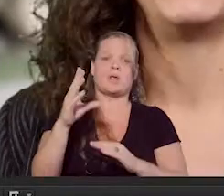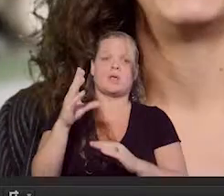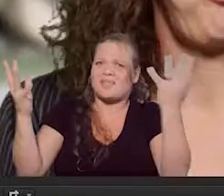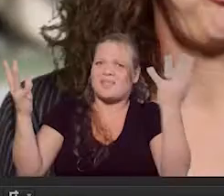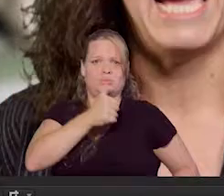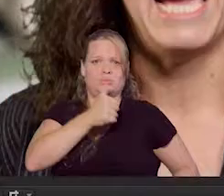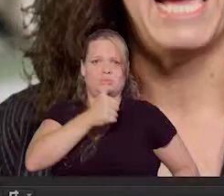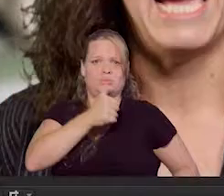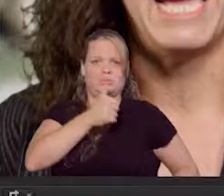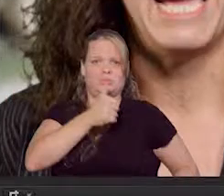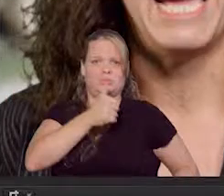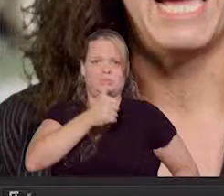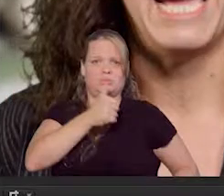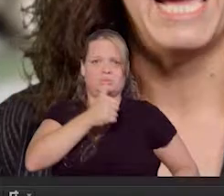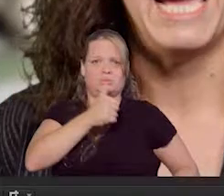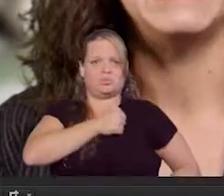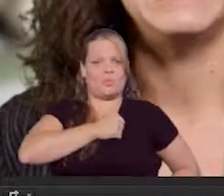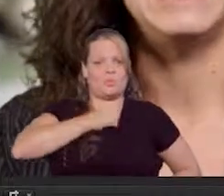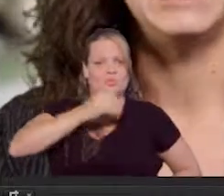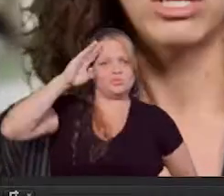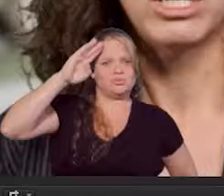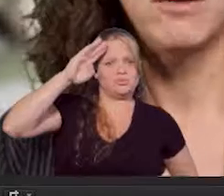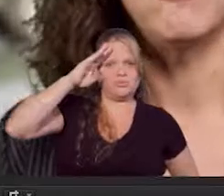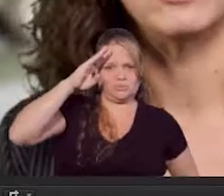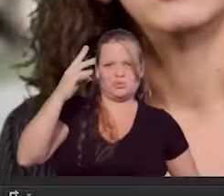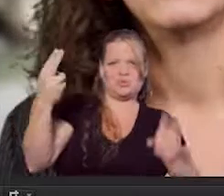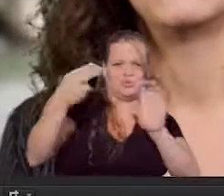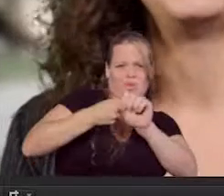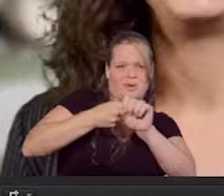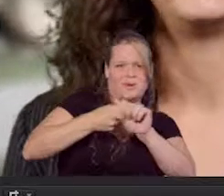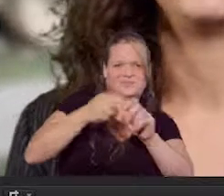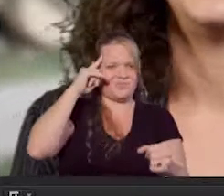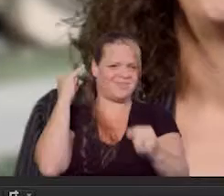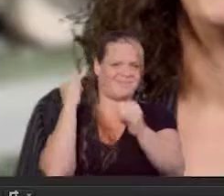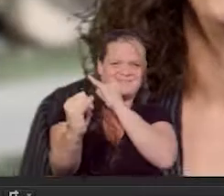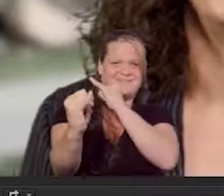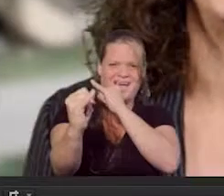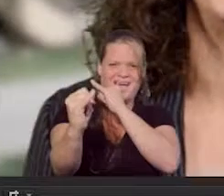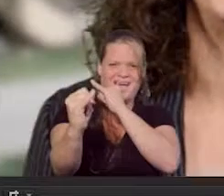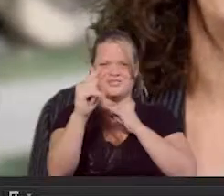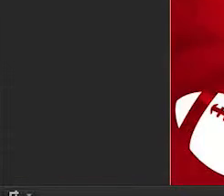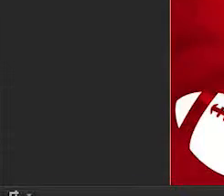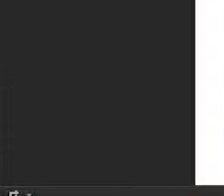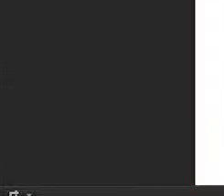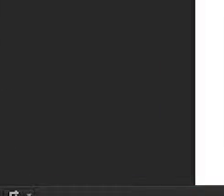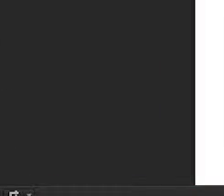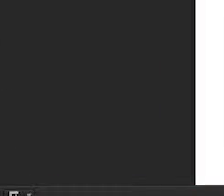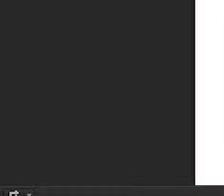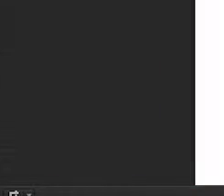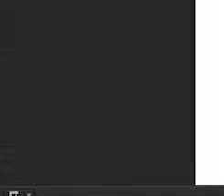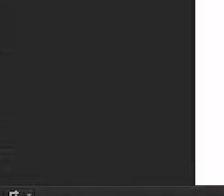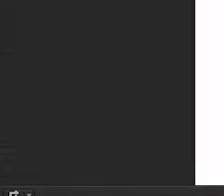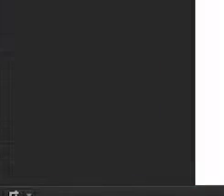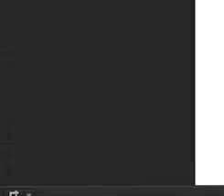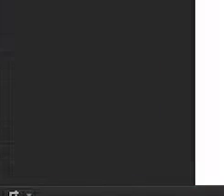through here. ID or cover. So be sure to tell veterans to come out and